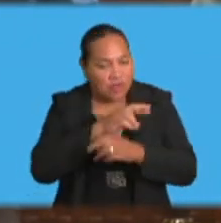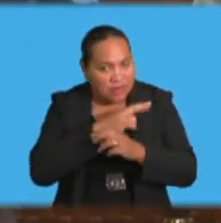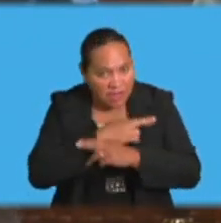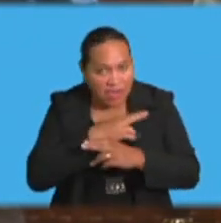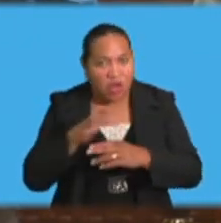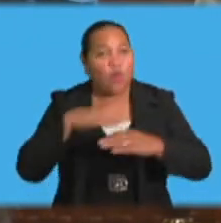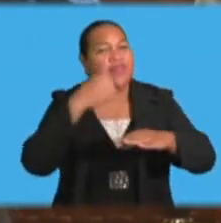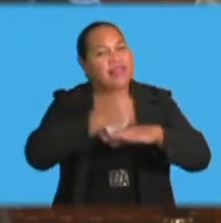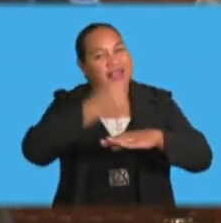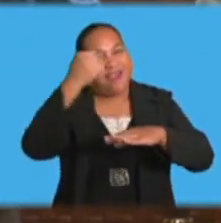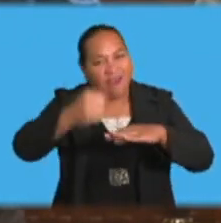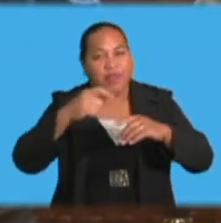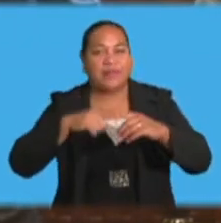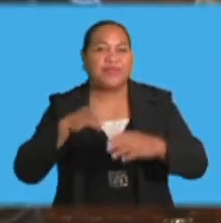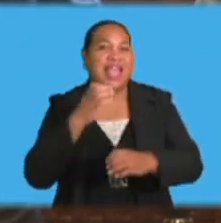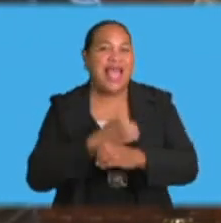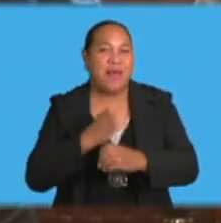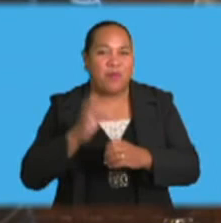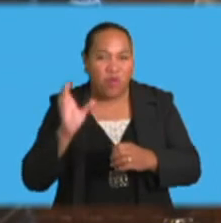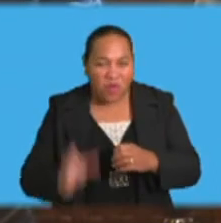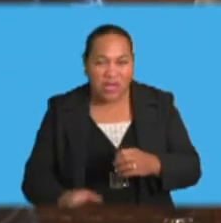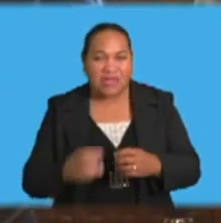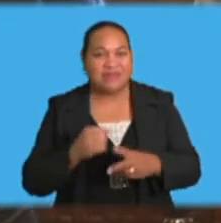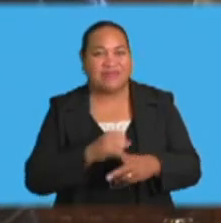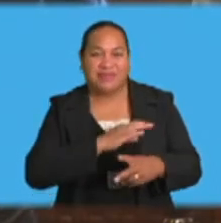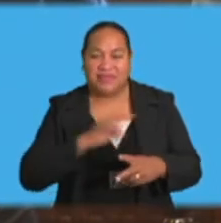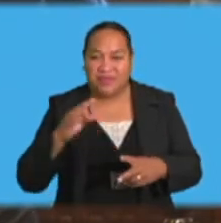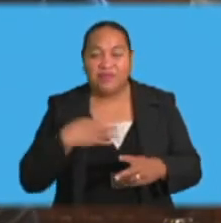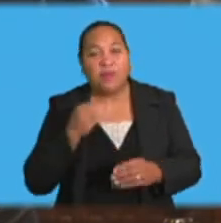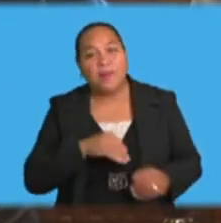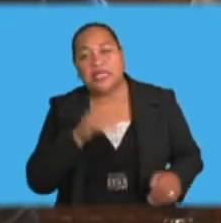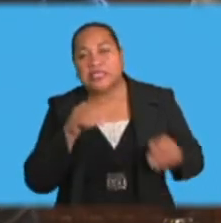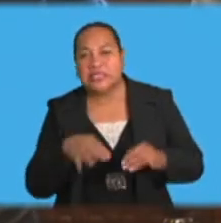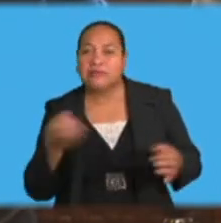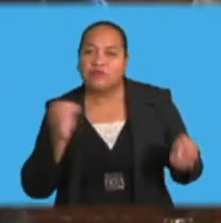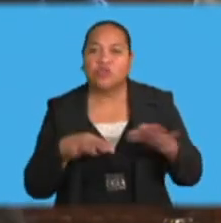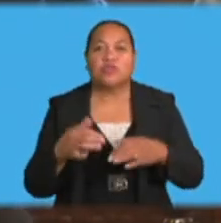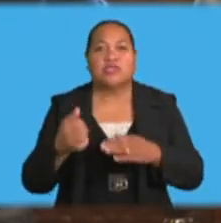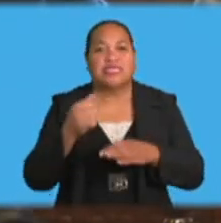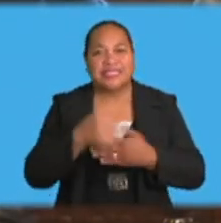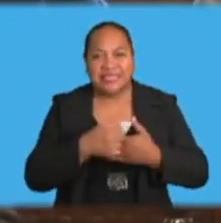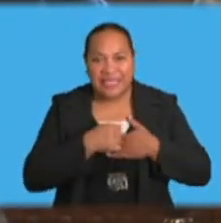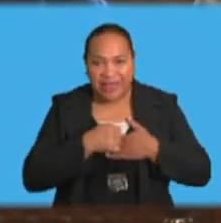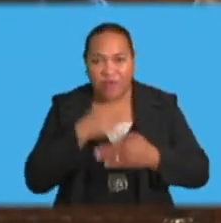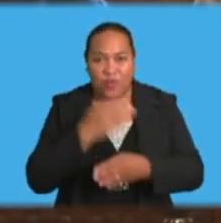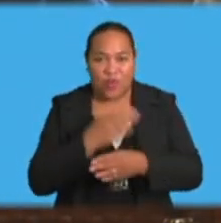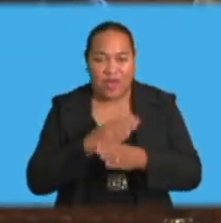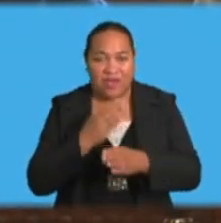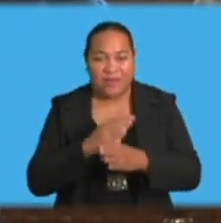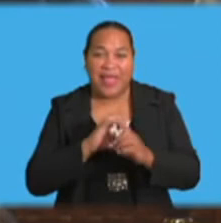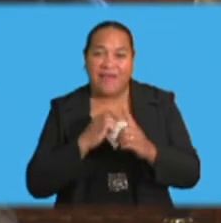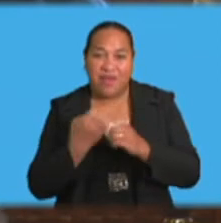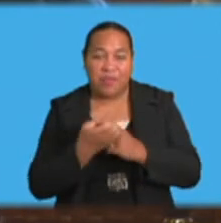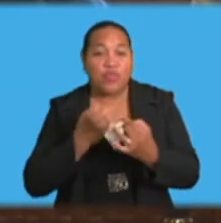government, employers and workers actively participate in securing a safe and healthy working environment through a system